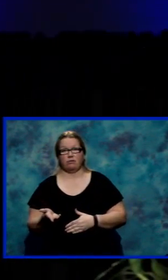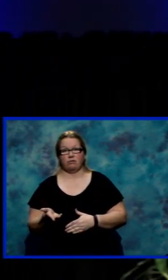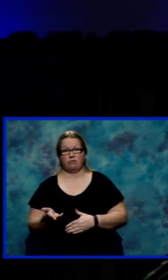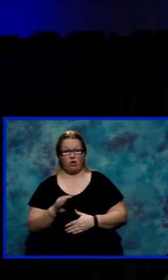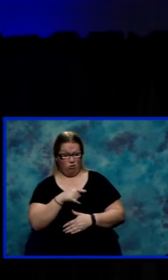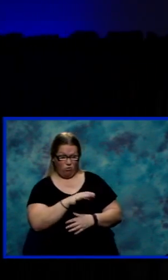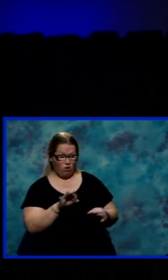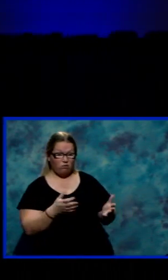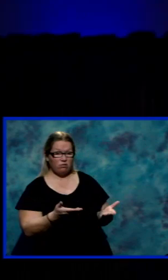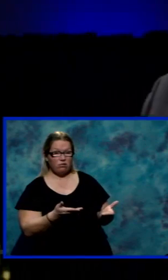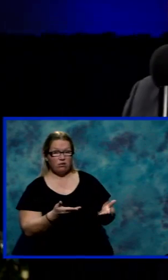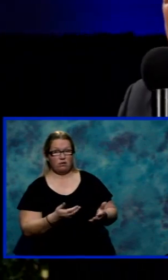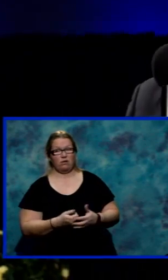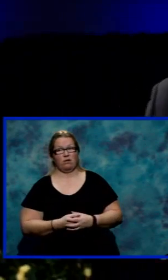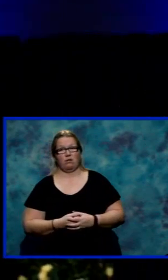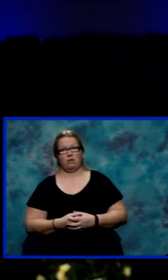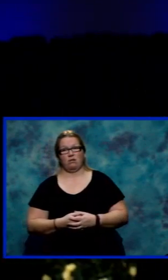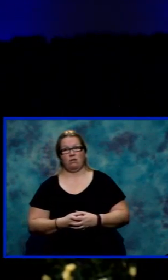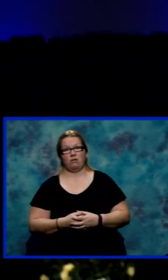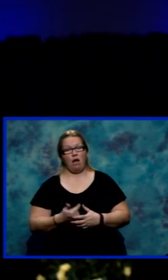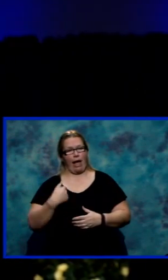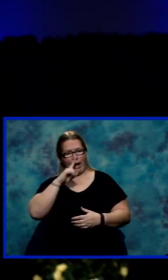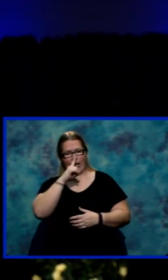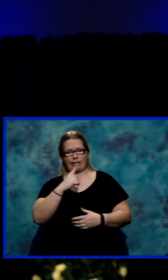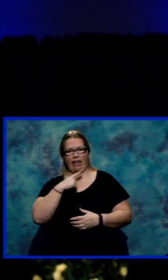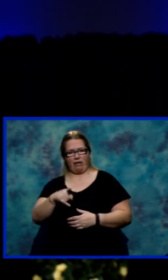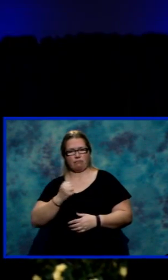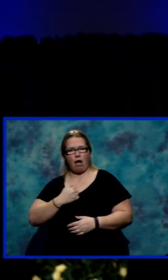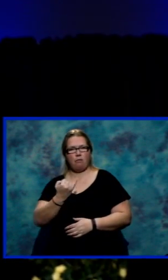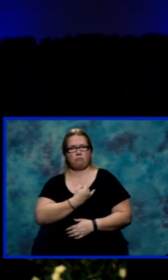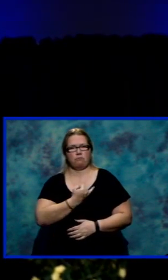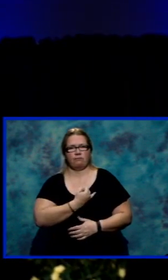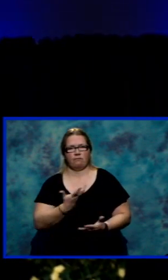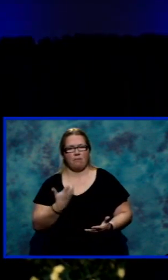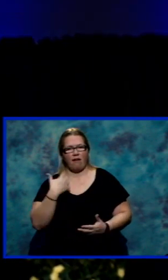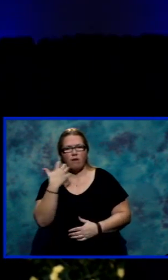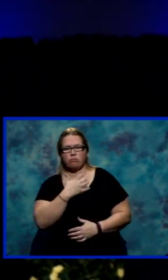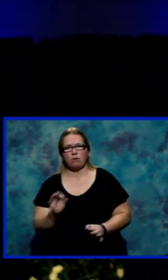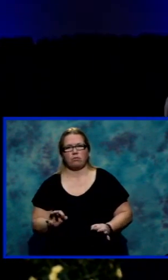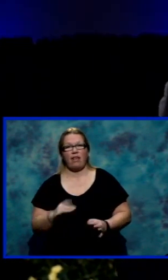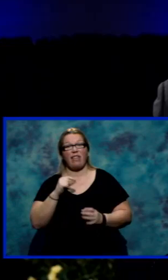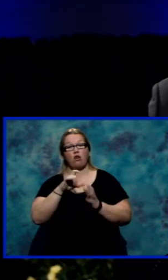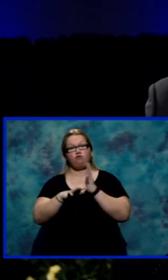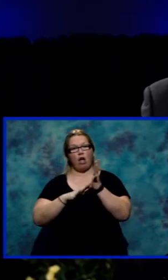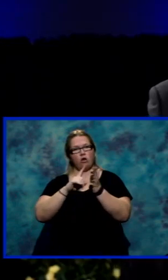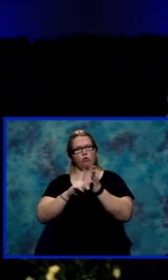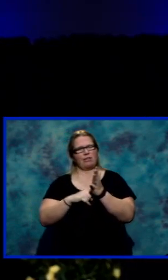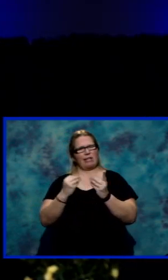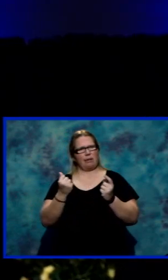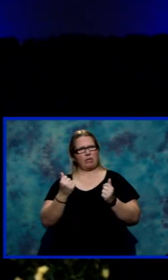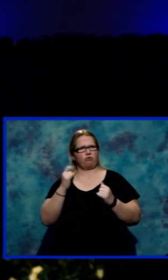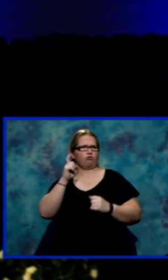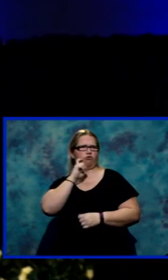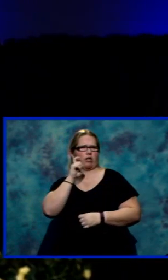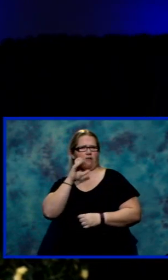You're not. And I cannot say that it's my fault. And so Rachel then does something really quite odd,